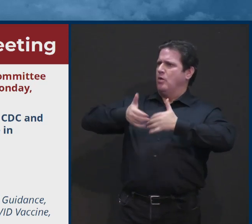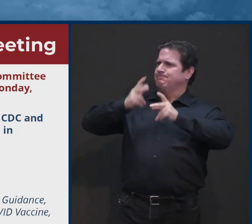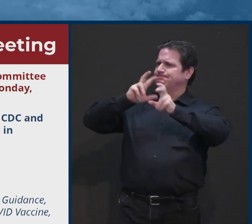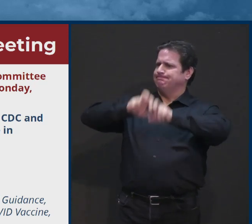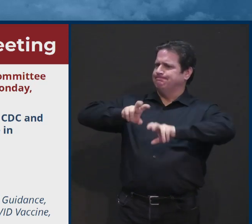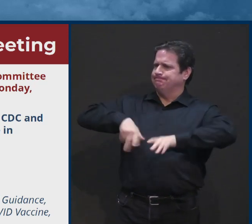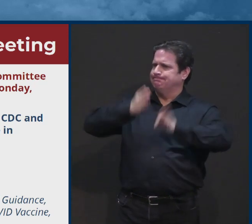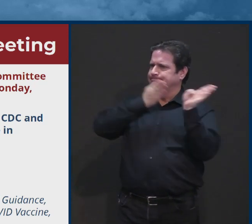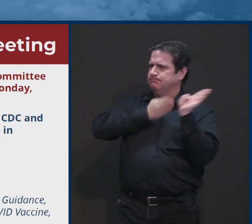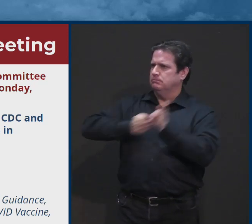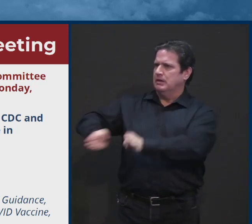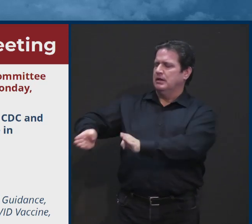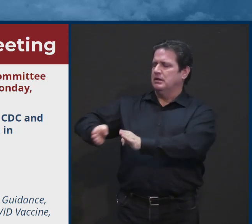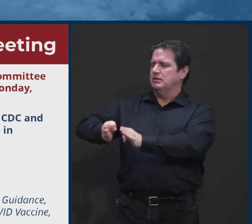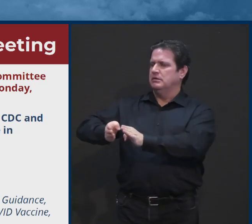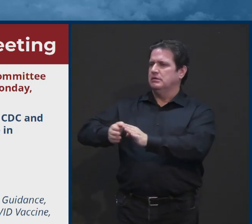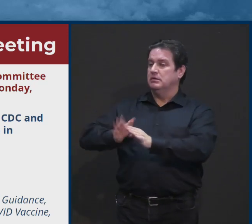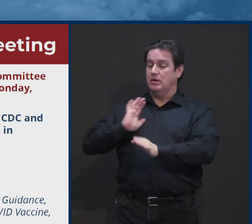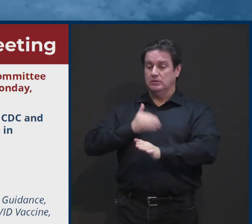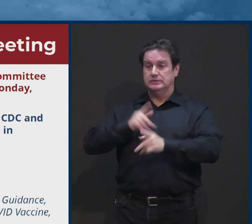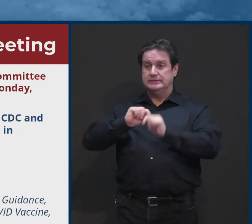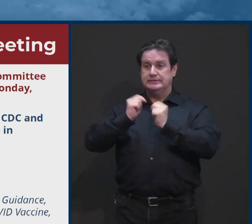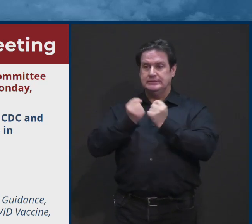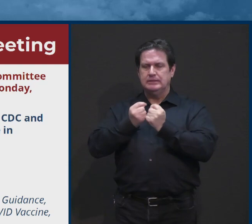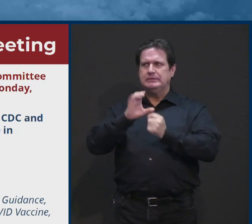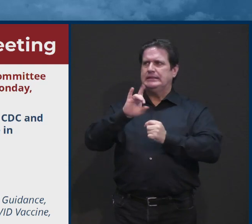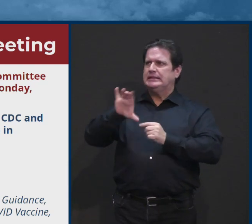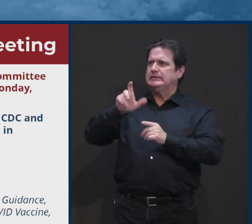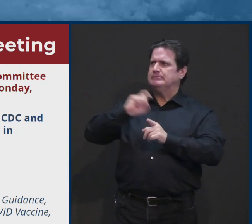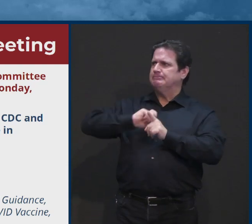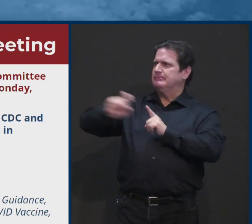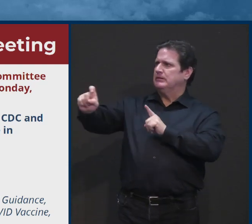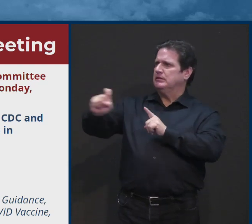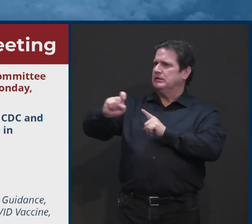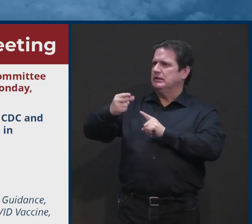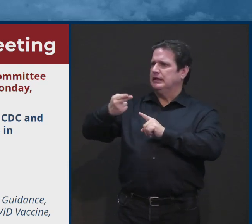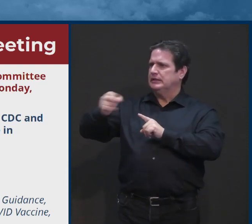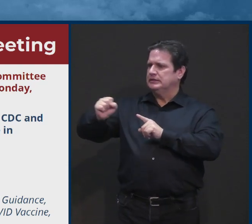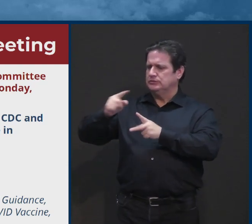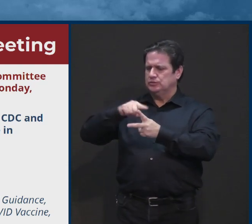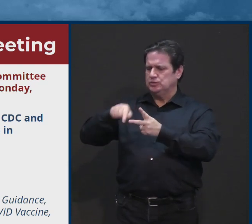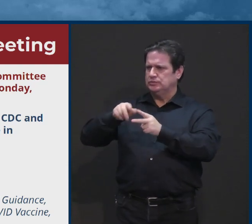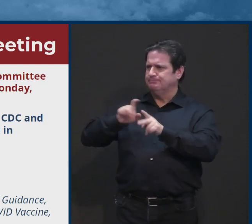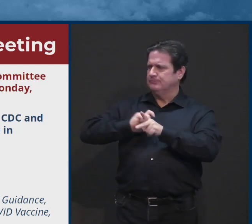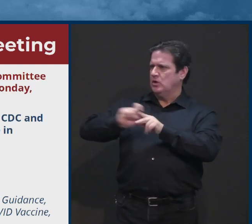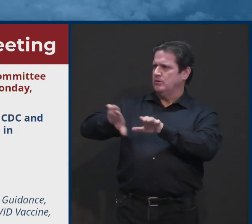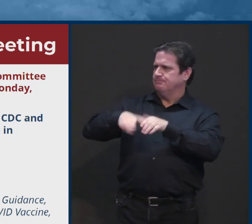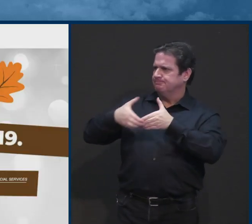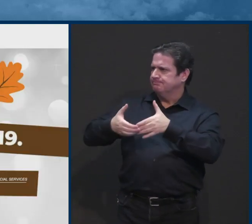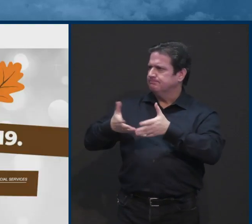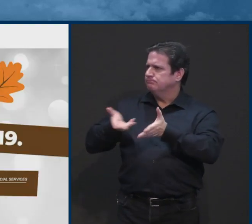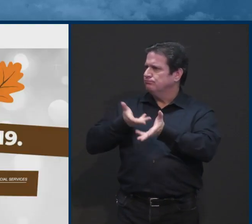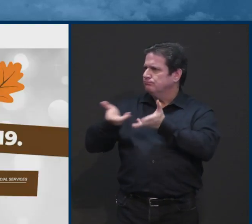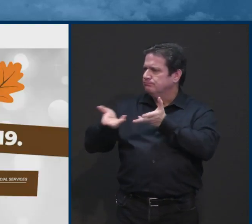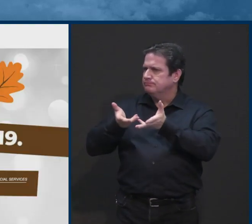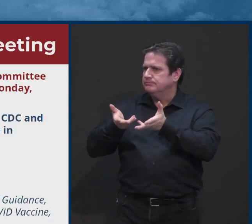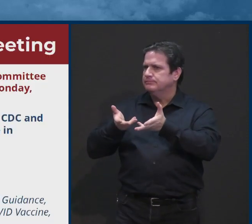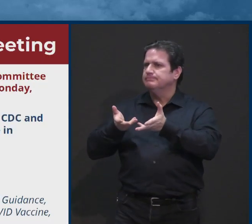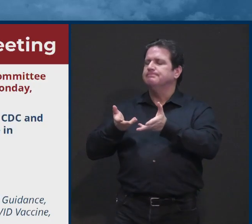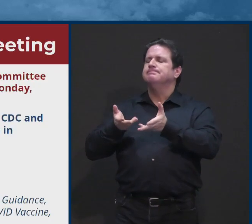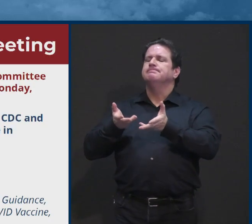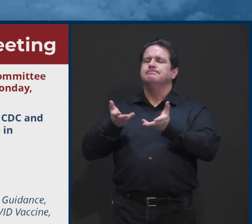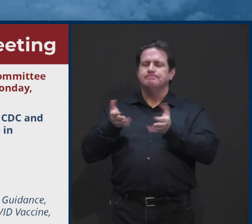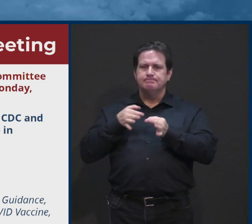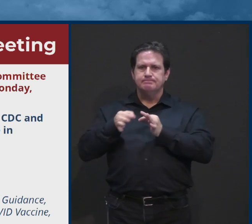planning. Our team had a call with CDC and HHS last week where they